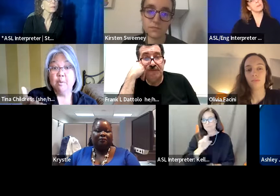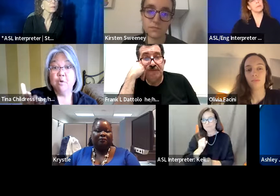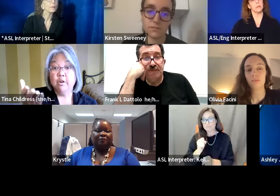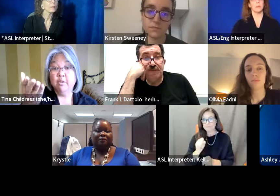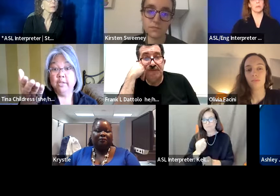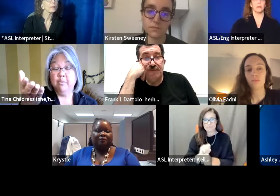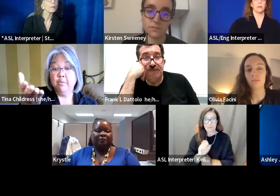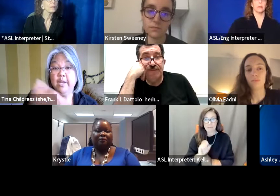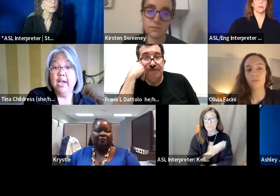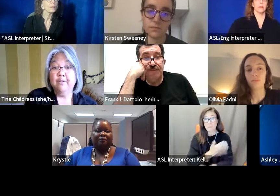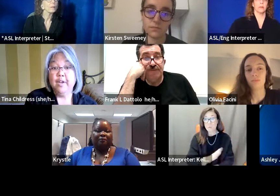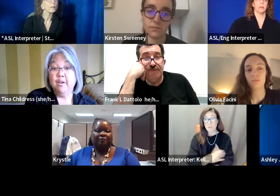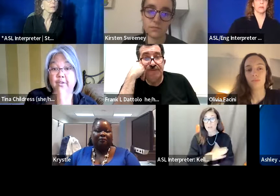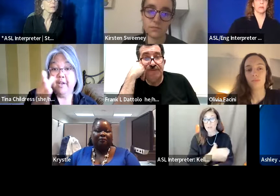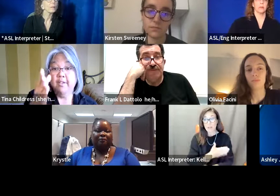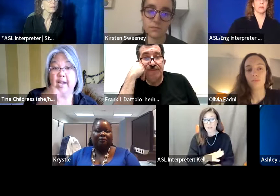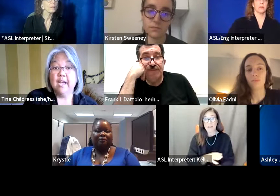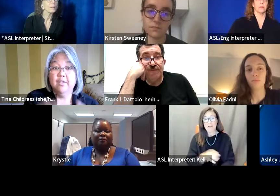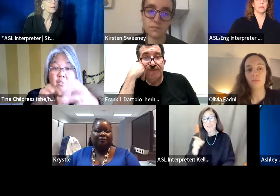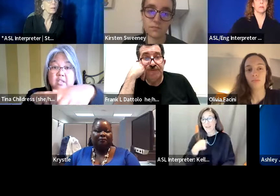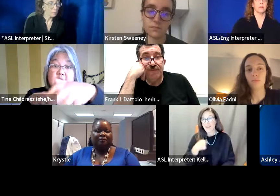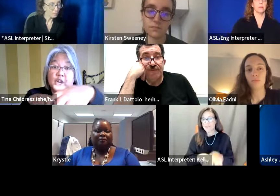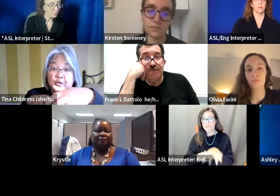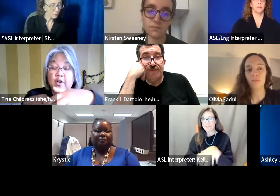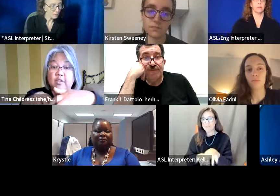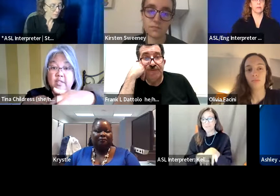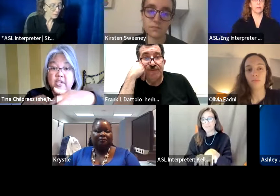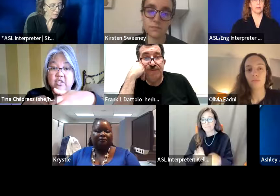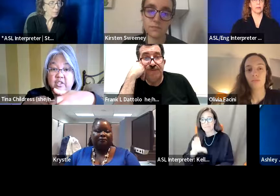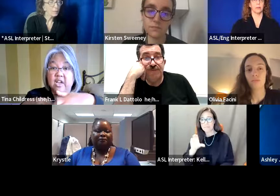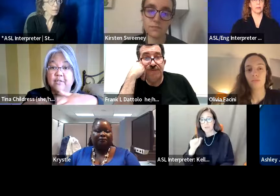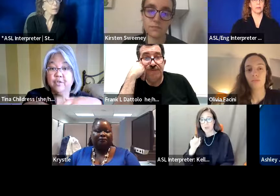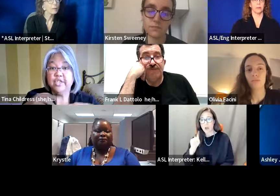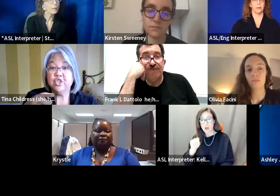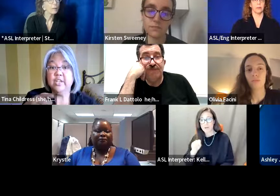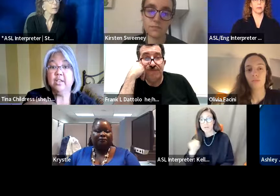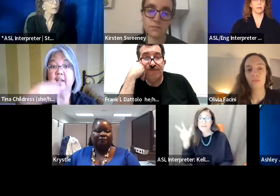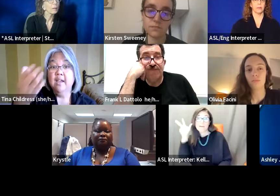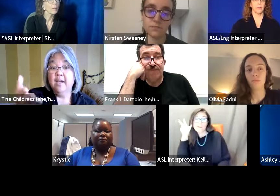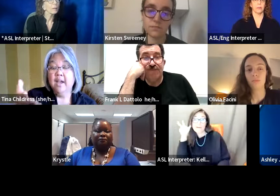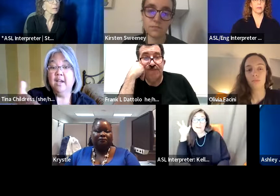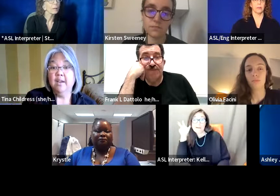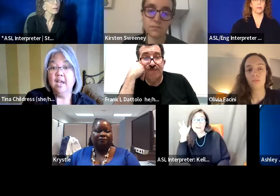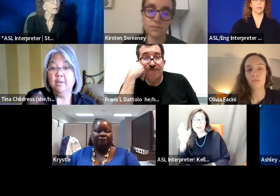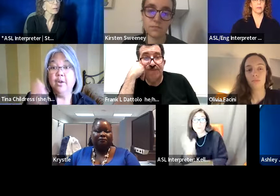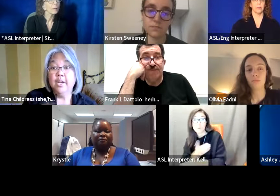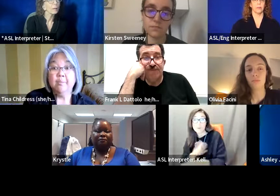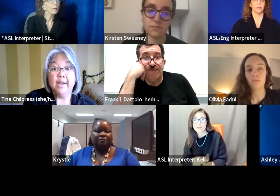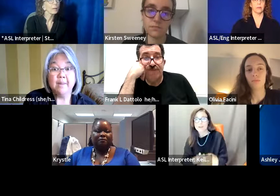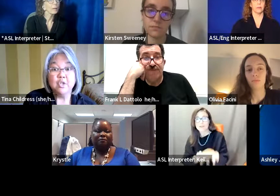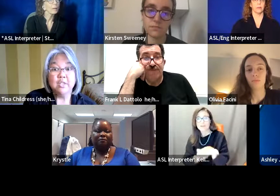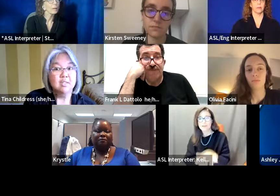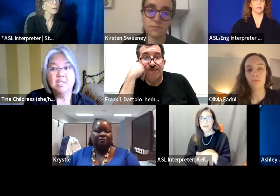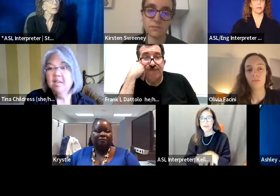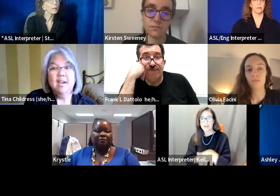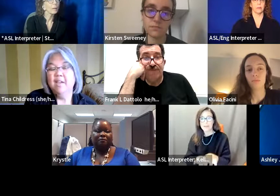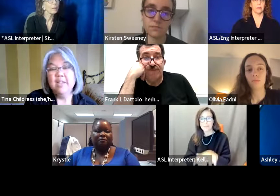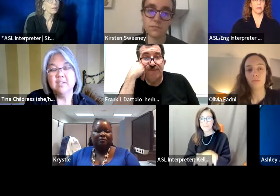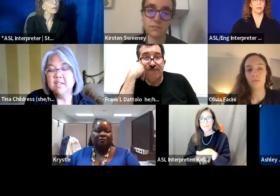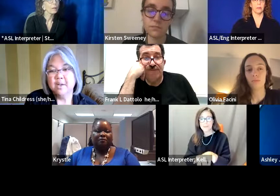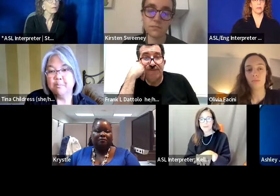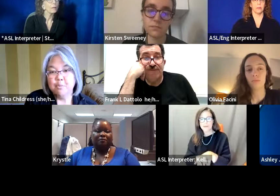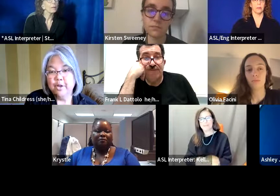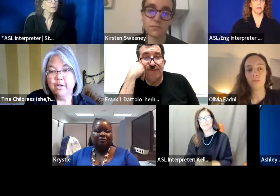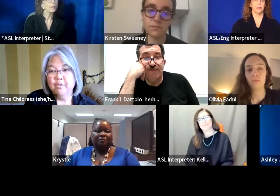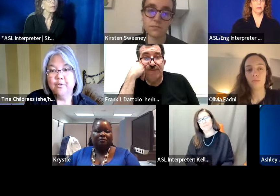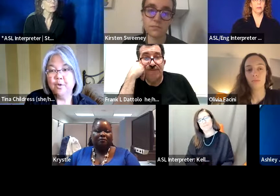a cart reporter, like what we have here, the stenographer listening to the conversation and putting up the captions. And